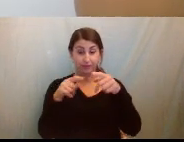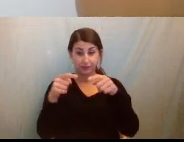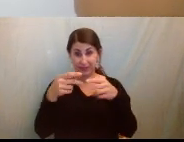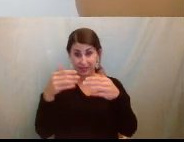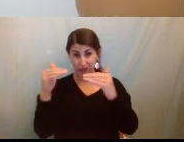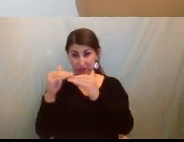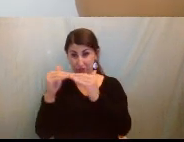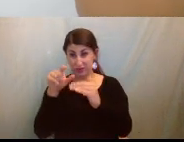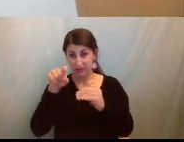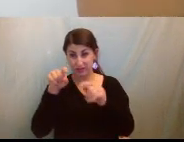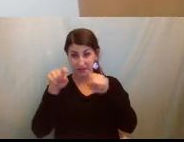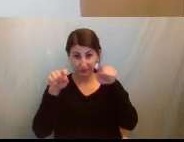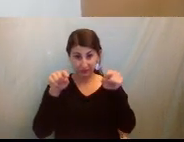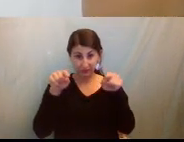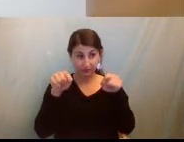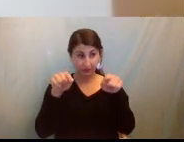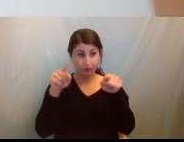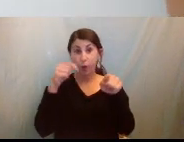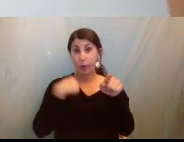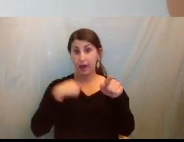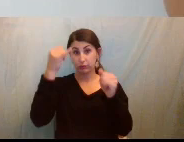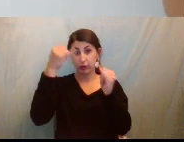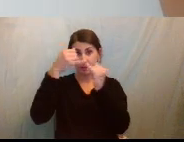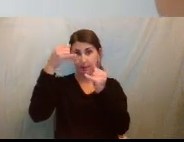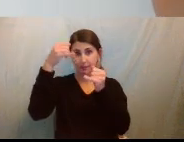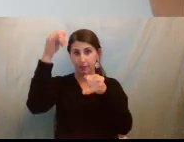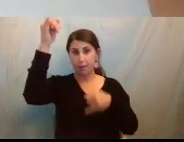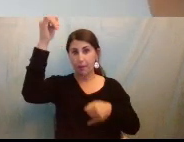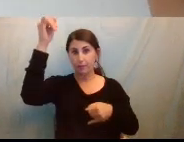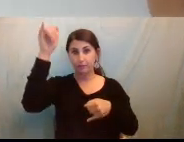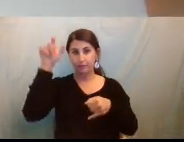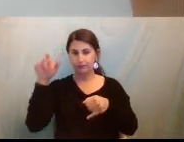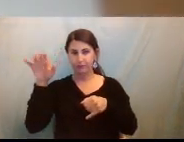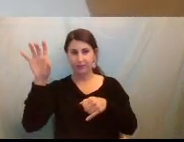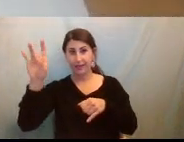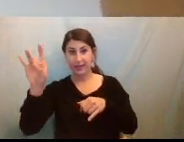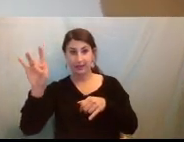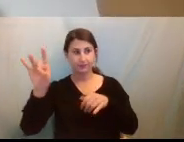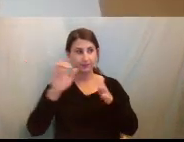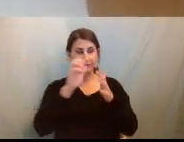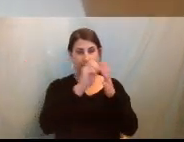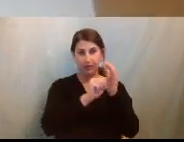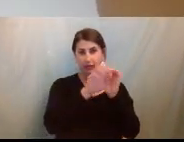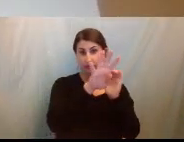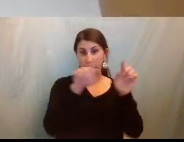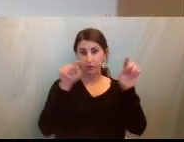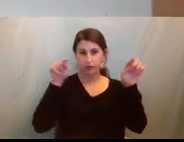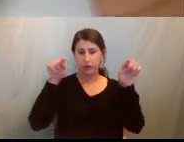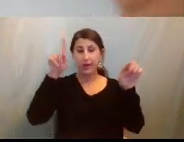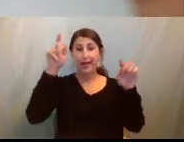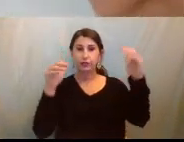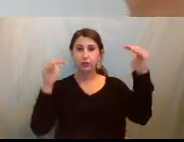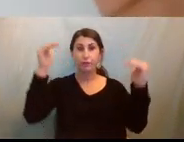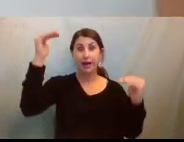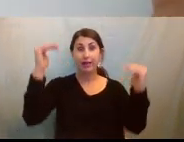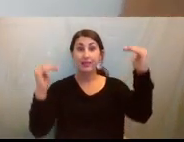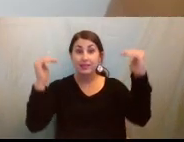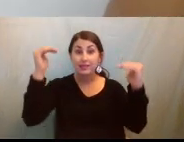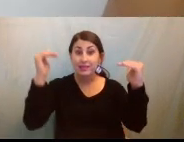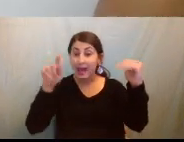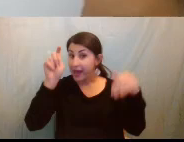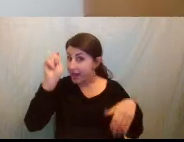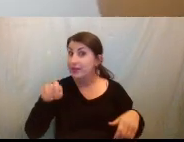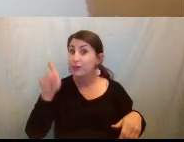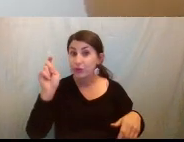the other. And I'm drawing this dotted line to remind me that there are two sides of the equation. It has to